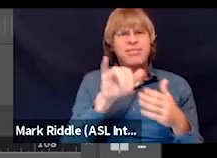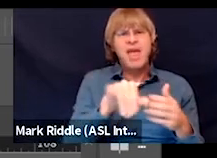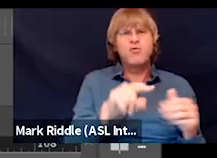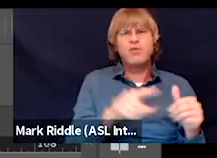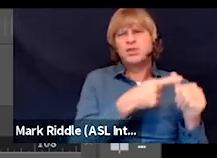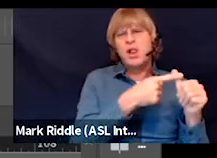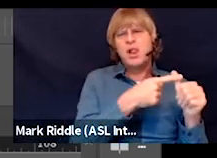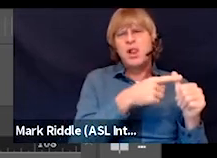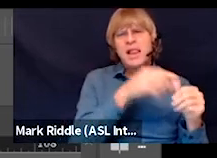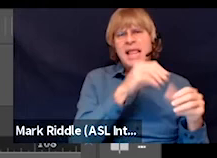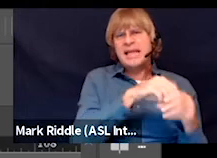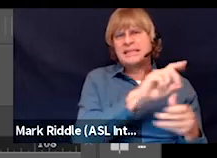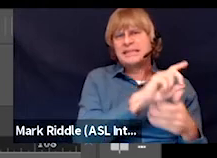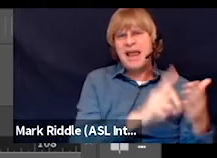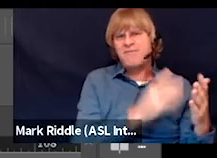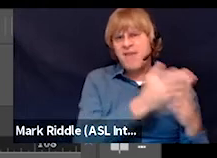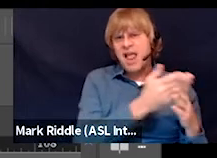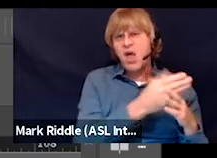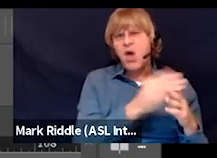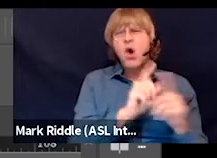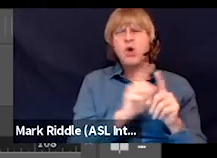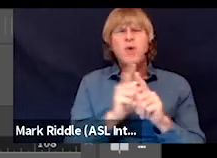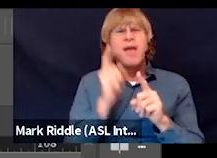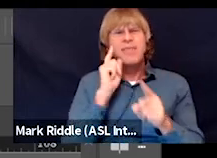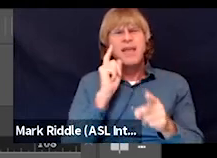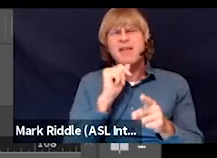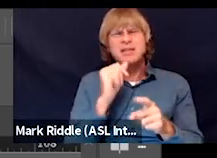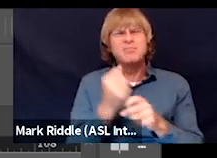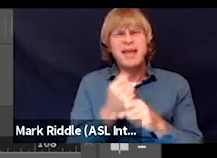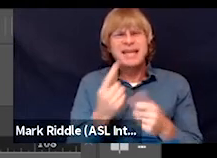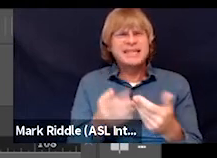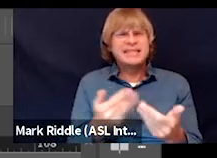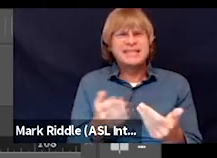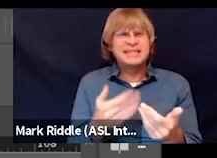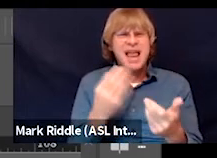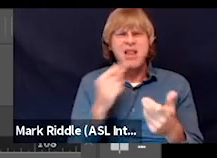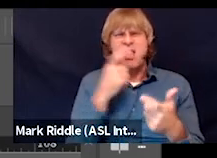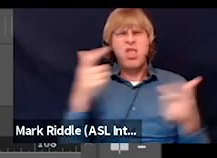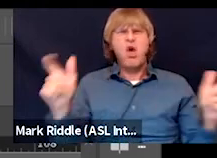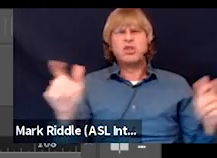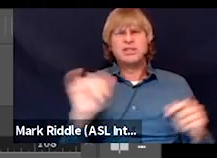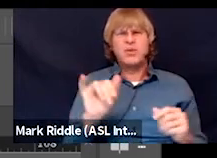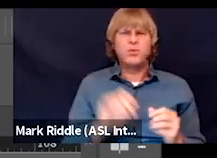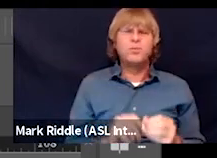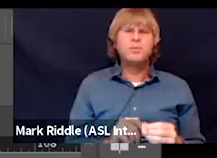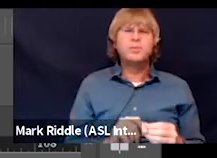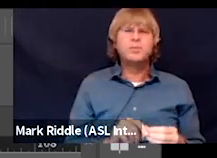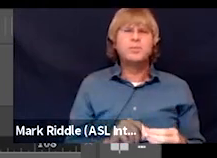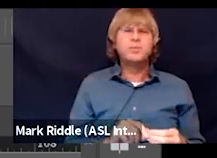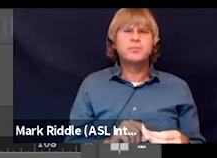original InDesign file. And also I think it doesn't make it quite so large.